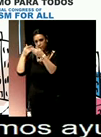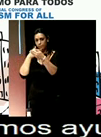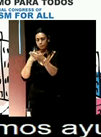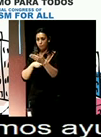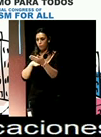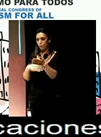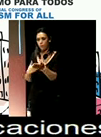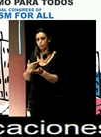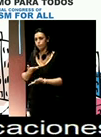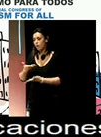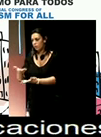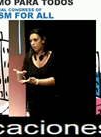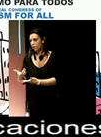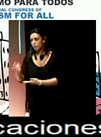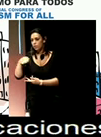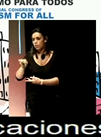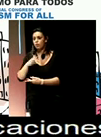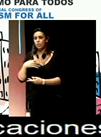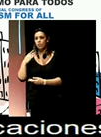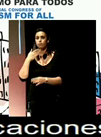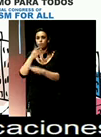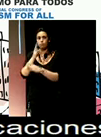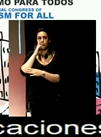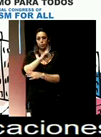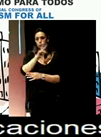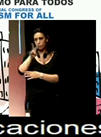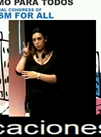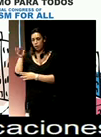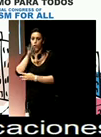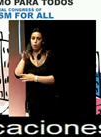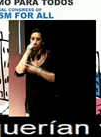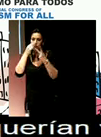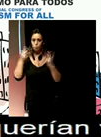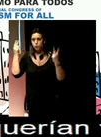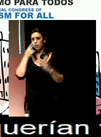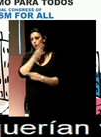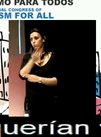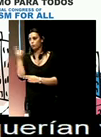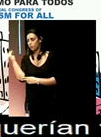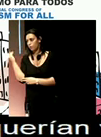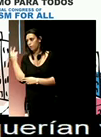child. They wanted to visit some areas, some public spaces, museums